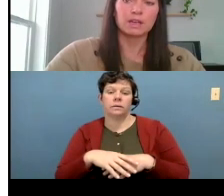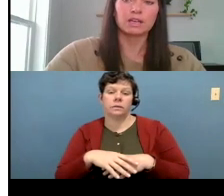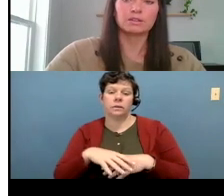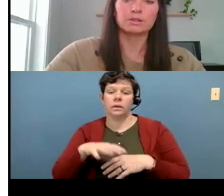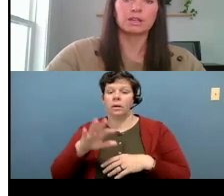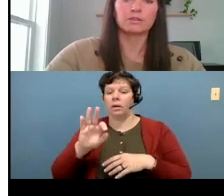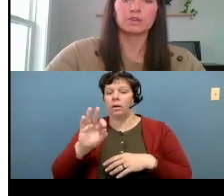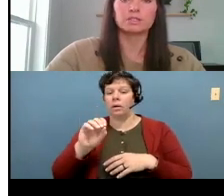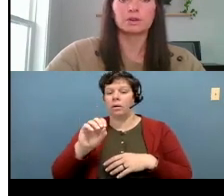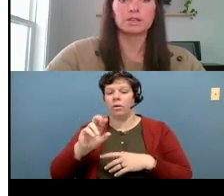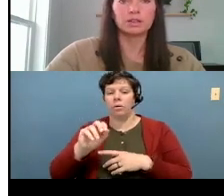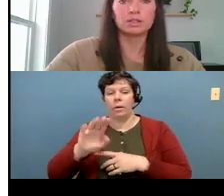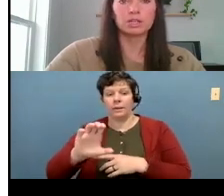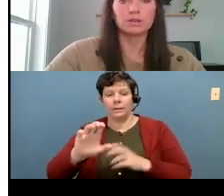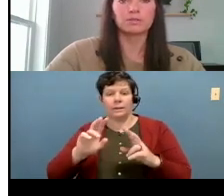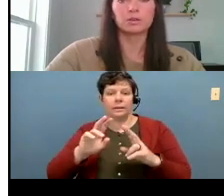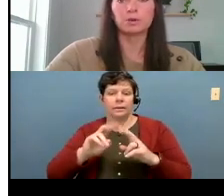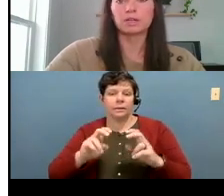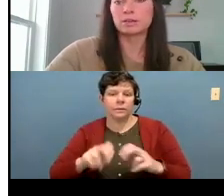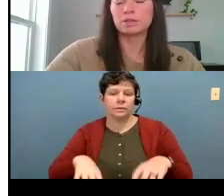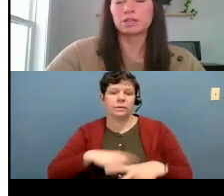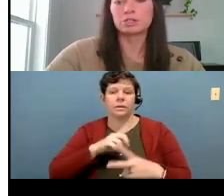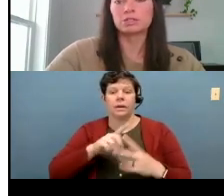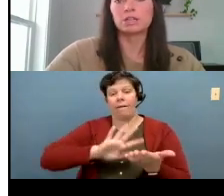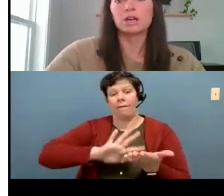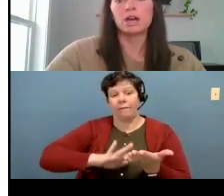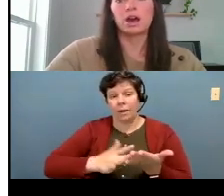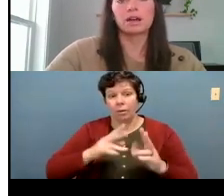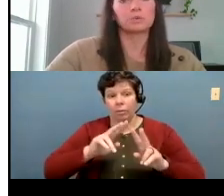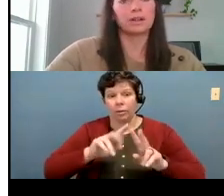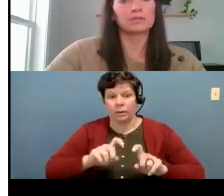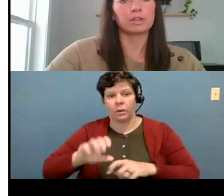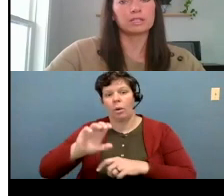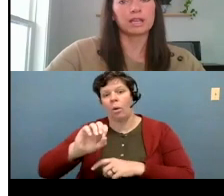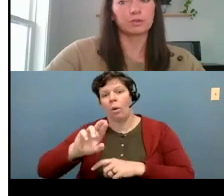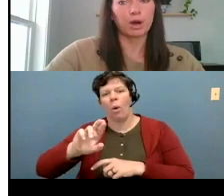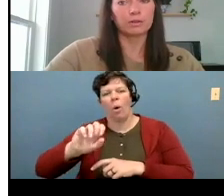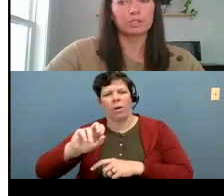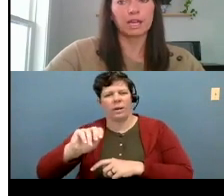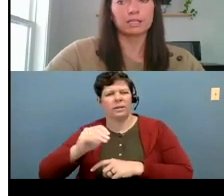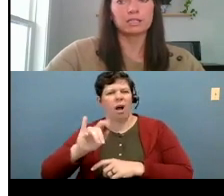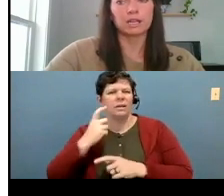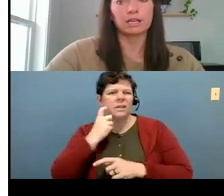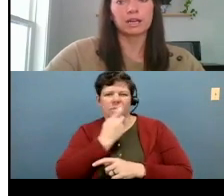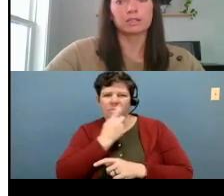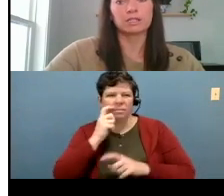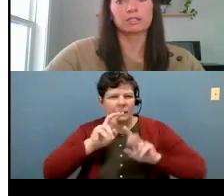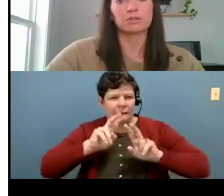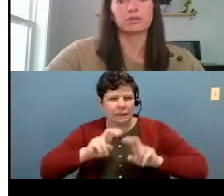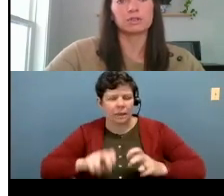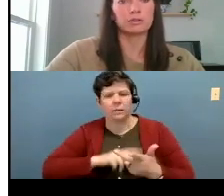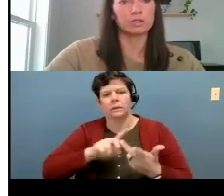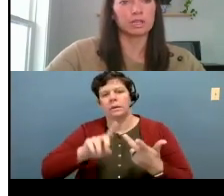services, including forensic odontology, fingerprint examinations, as well as forensic anthropology and DNA